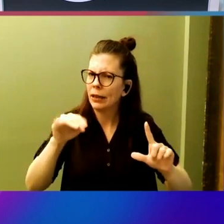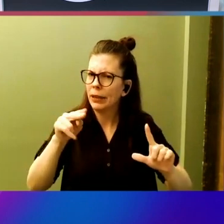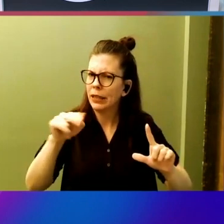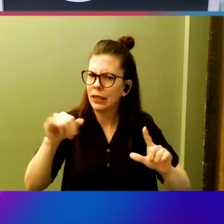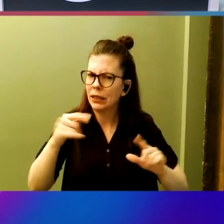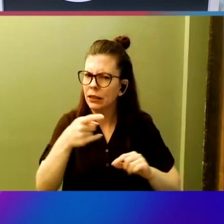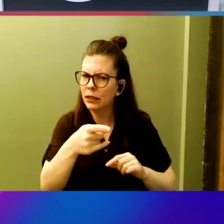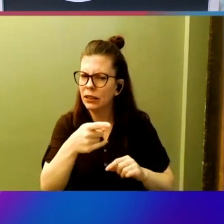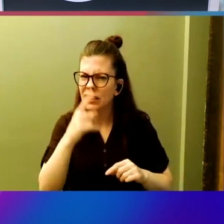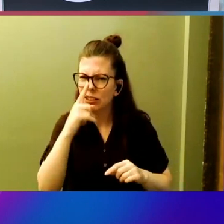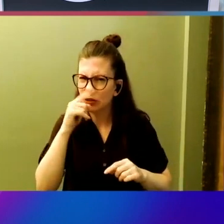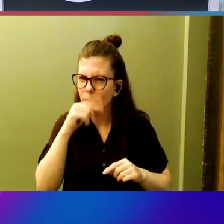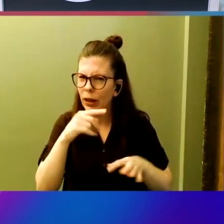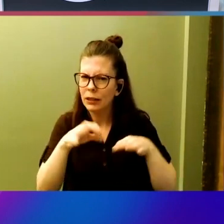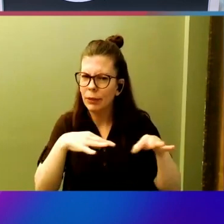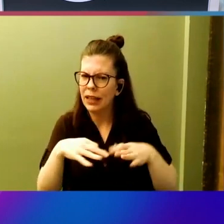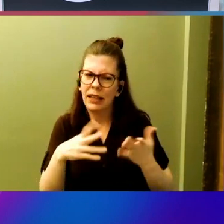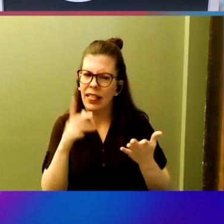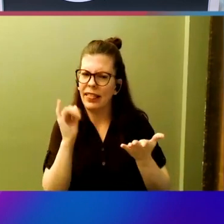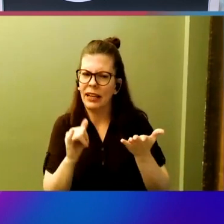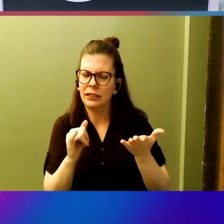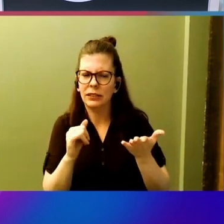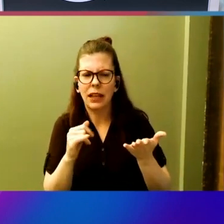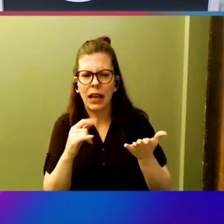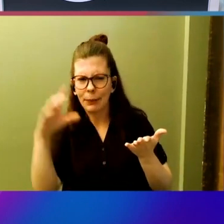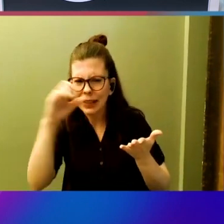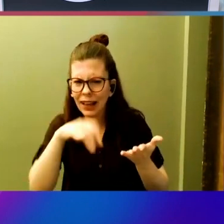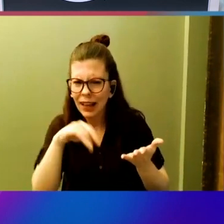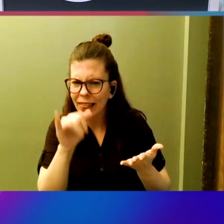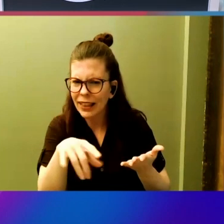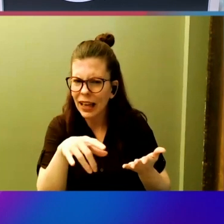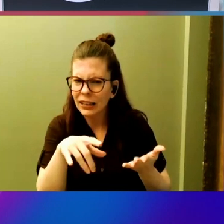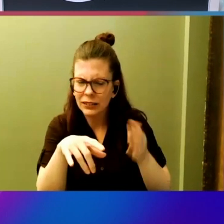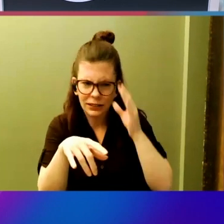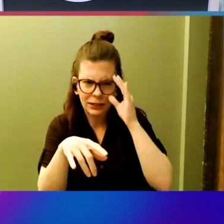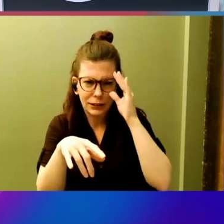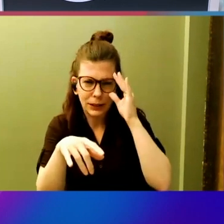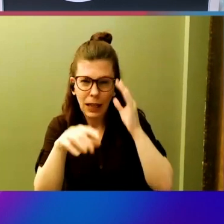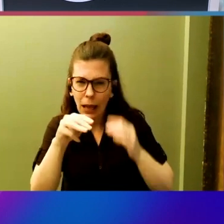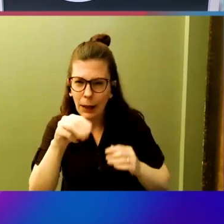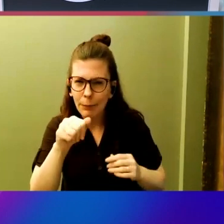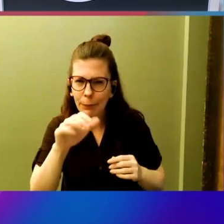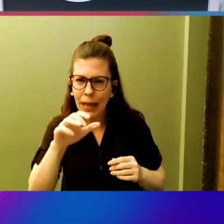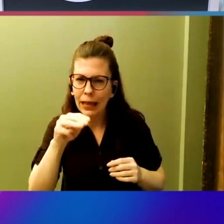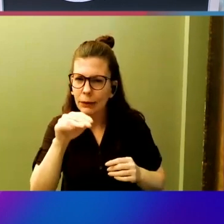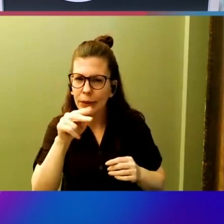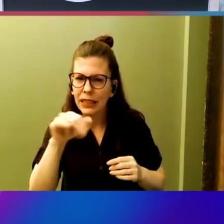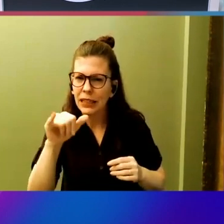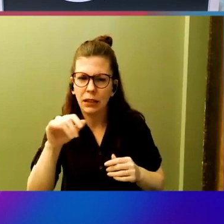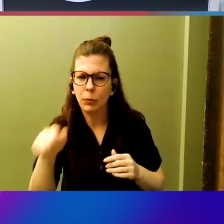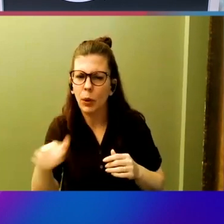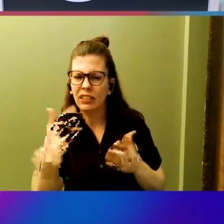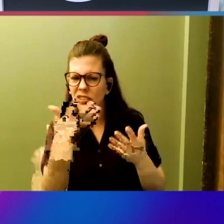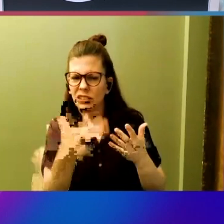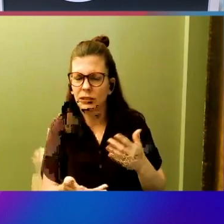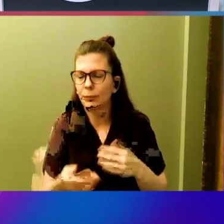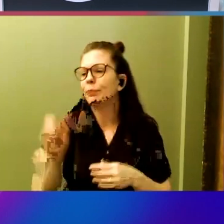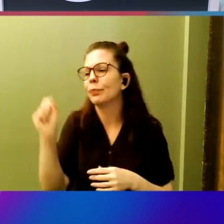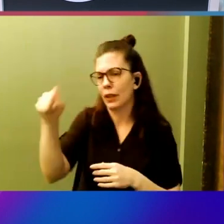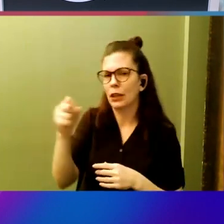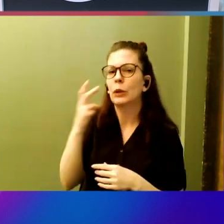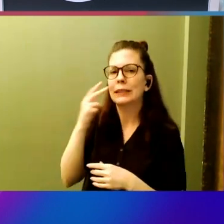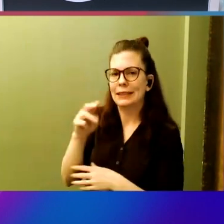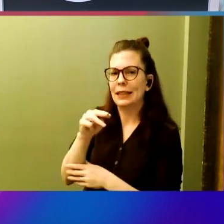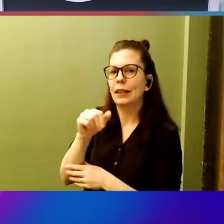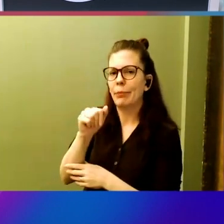talk a little bit about what I'm looking at here? I'm guessing that's you have the Mac Mini. What else am I looking at? Yeah, so you'll see the Mac Mini sitting up